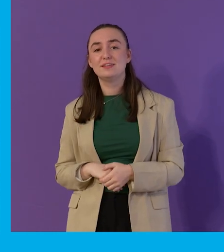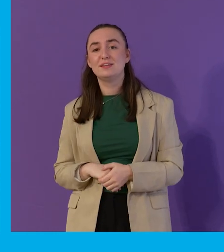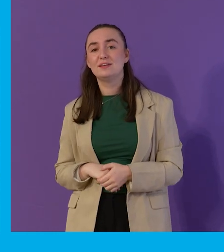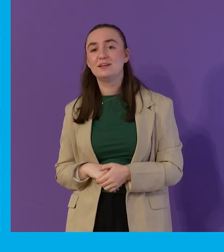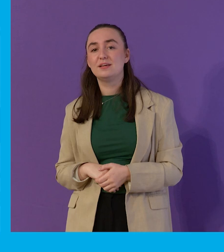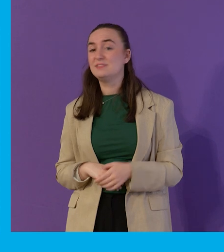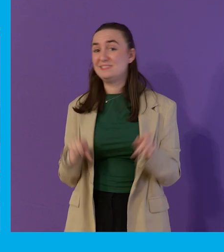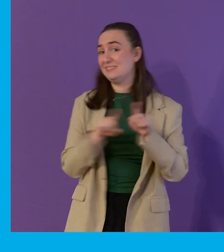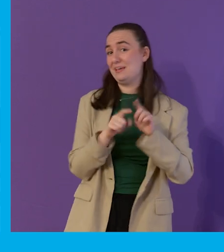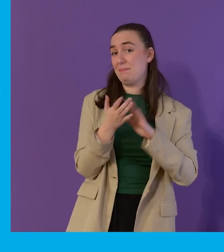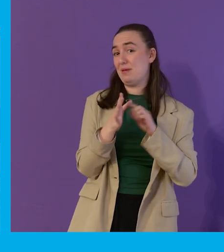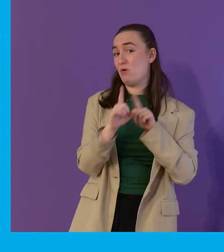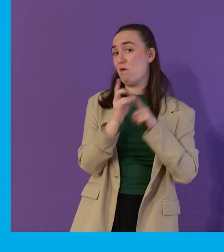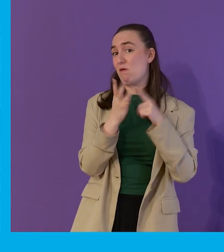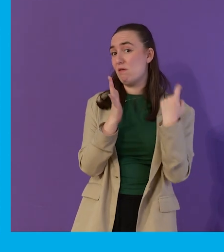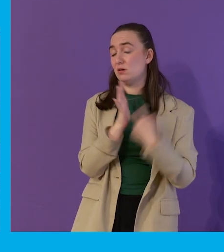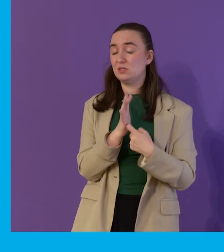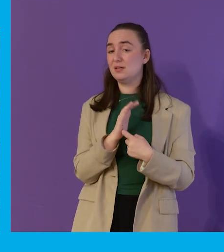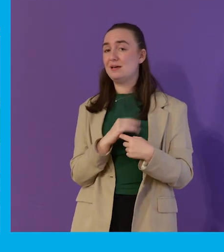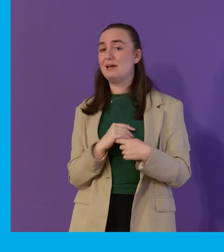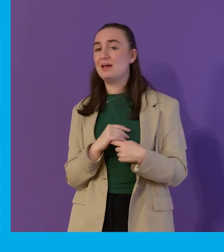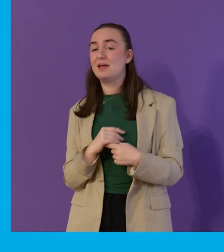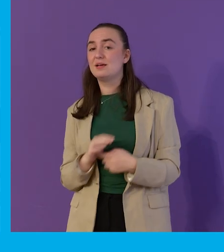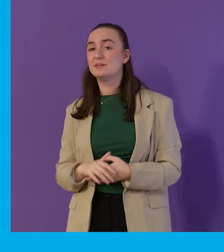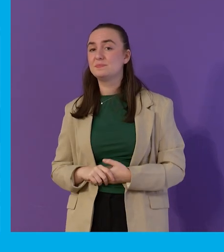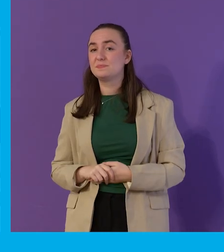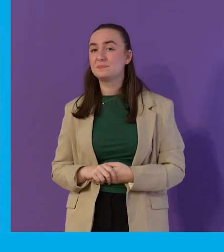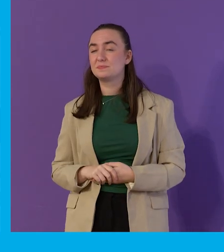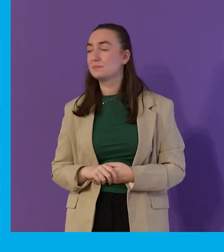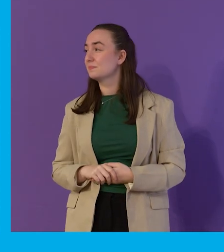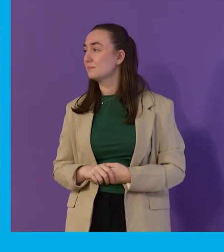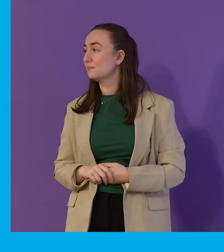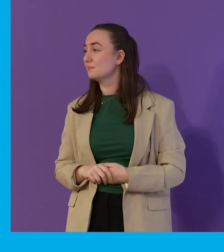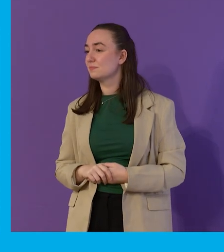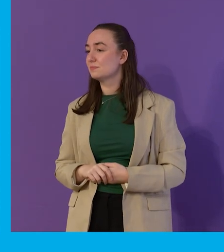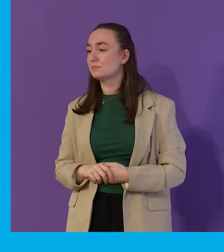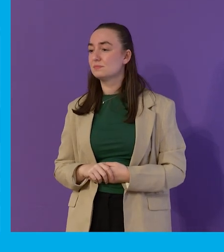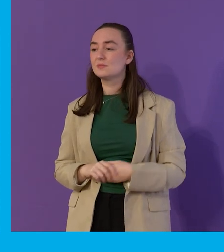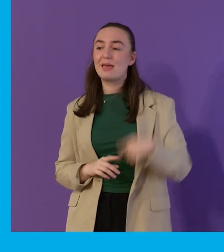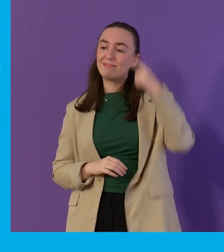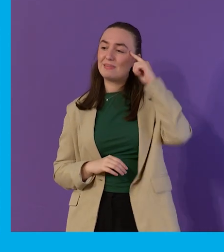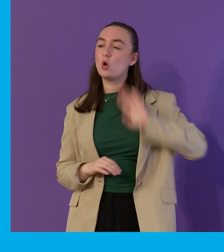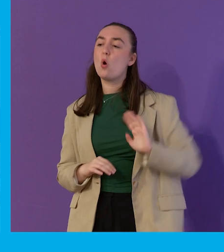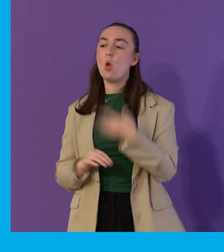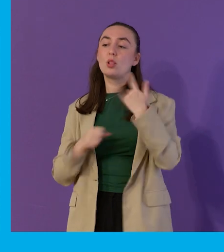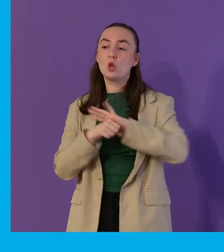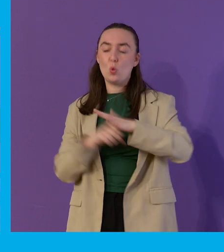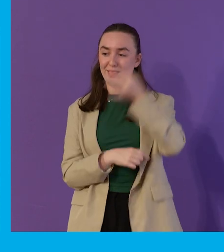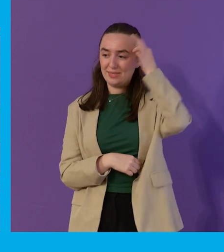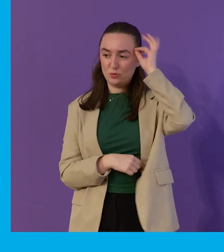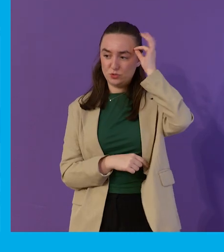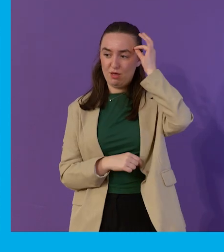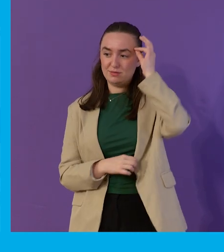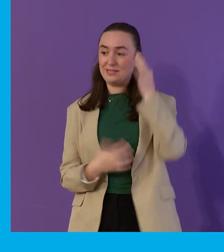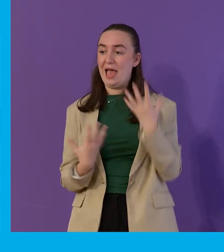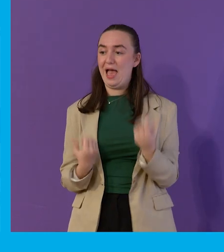mayors either. I think the feeling is that the all-purpose authorities have reduced silos, have been a success, and you